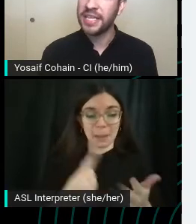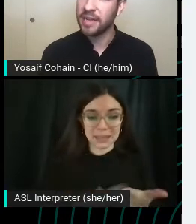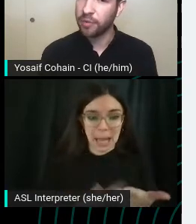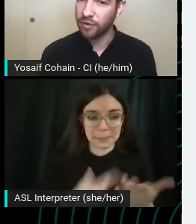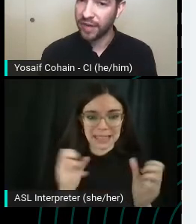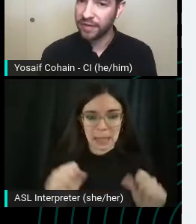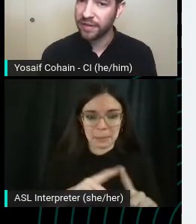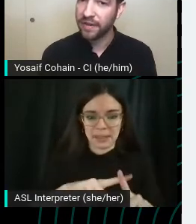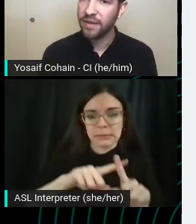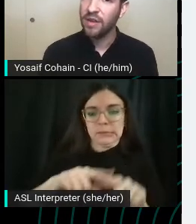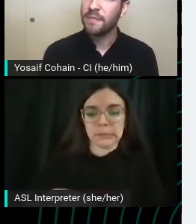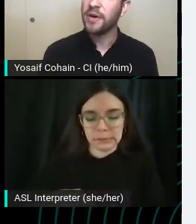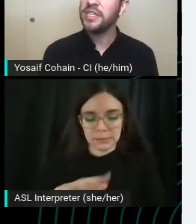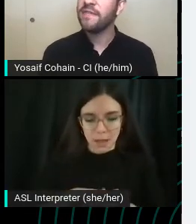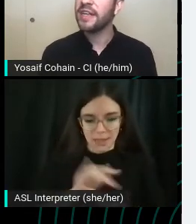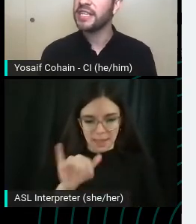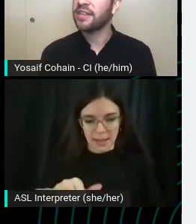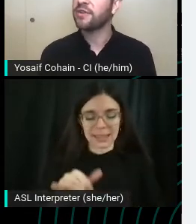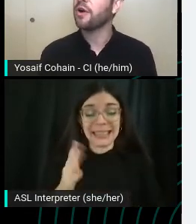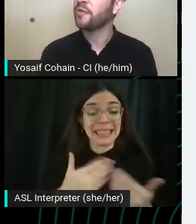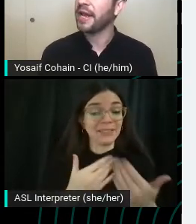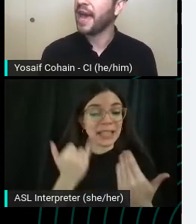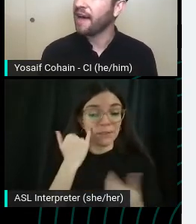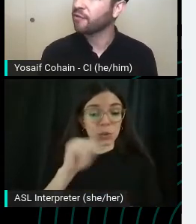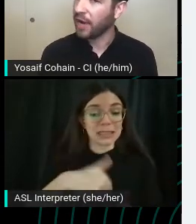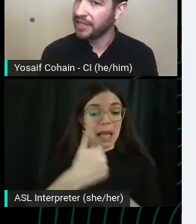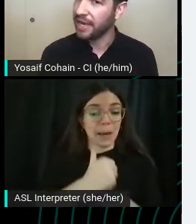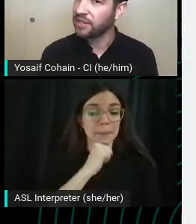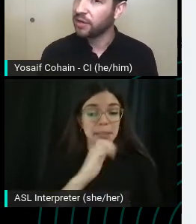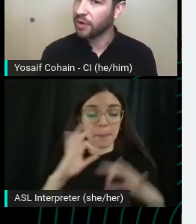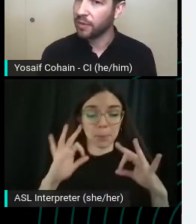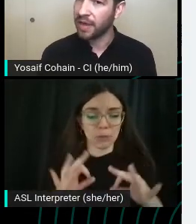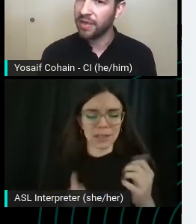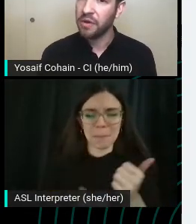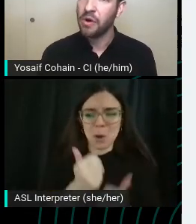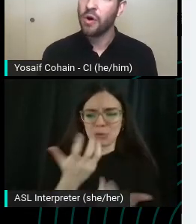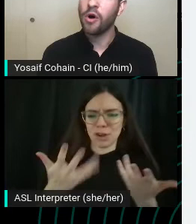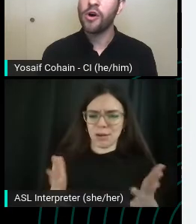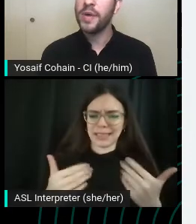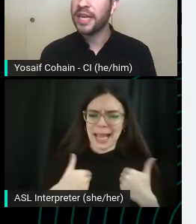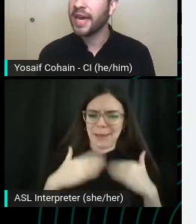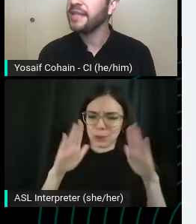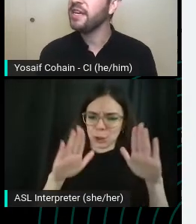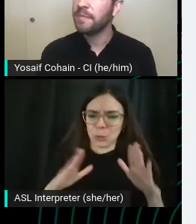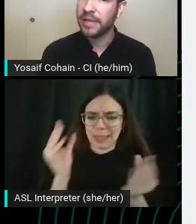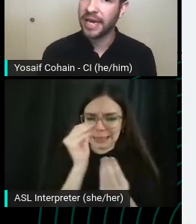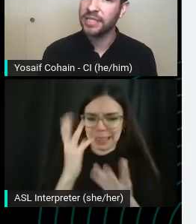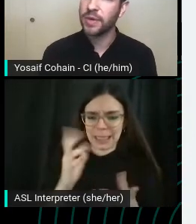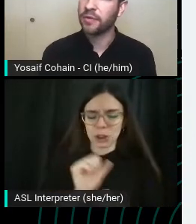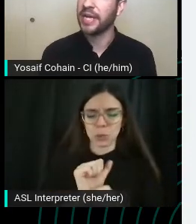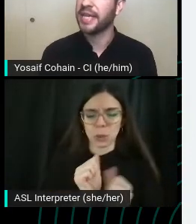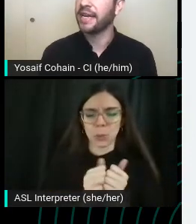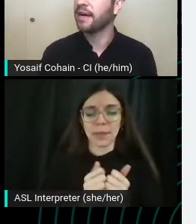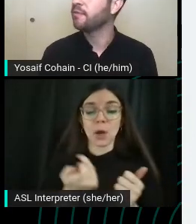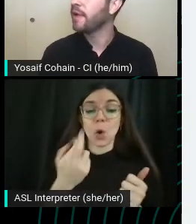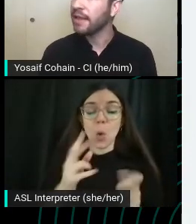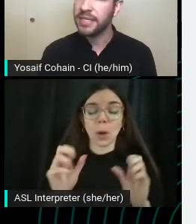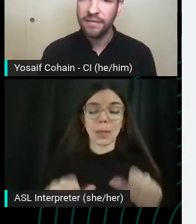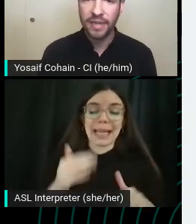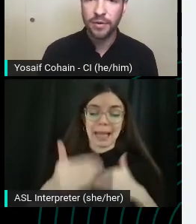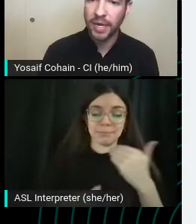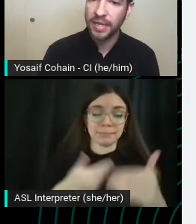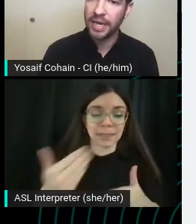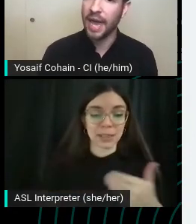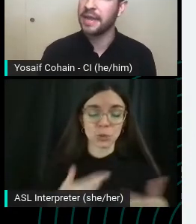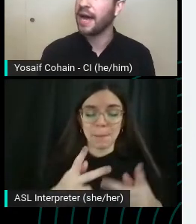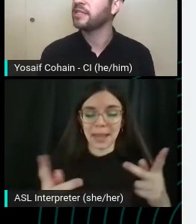setup isn't perfect, most of us either already have great data to work with, or we can get to a place with great data